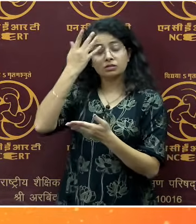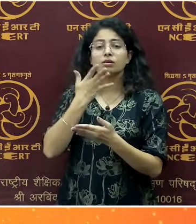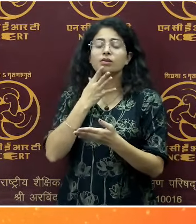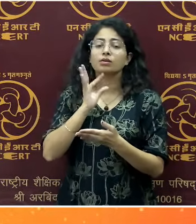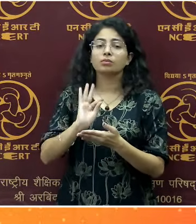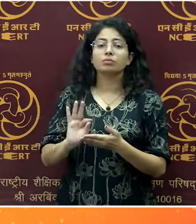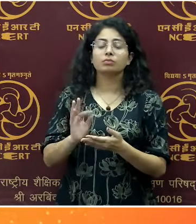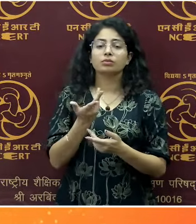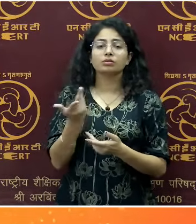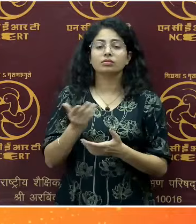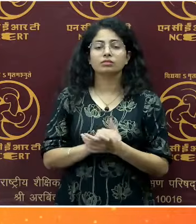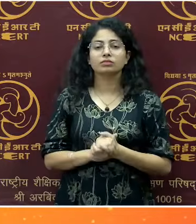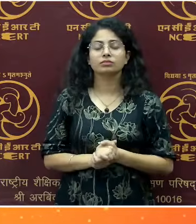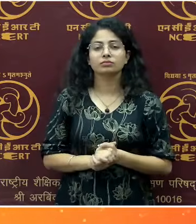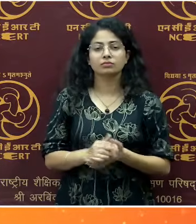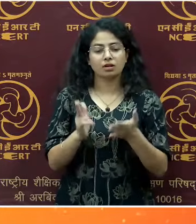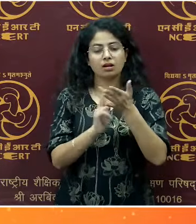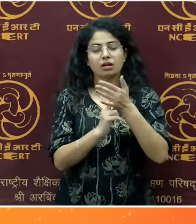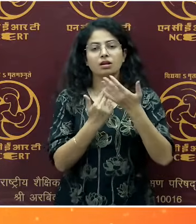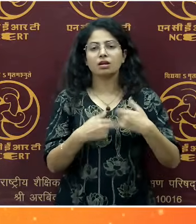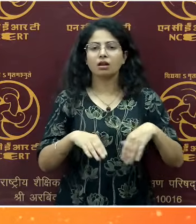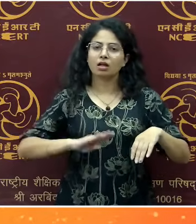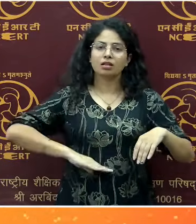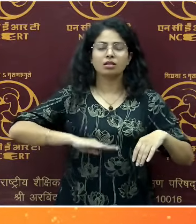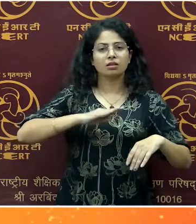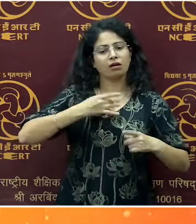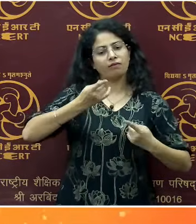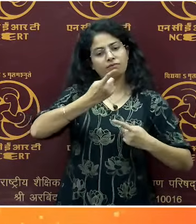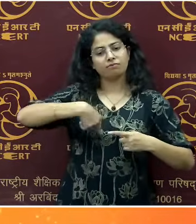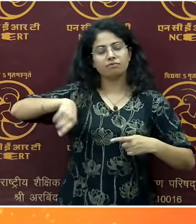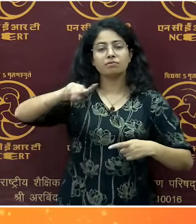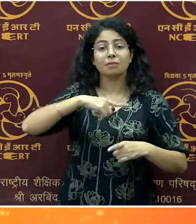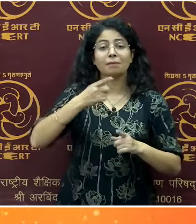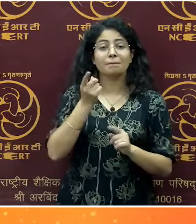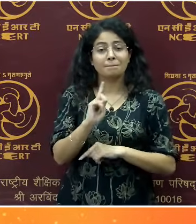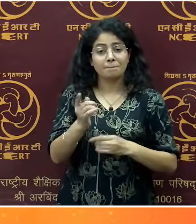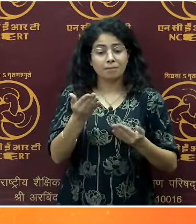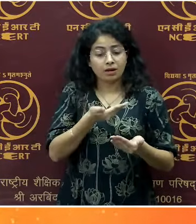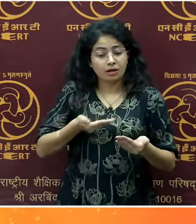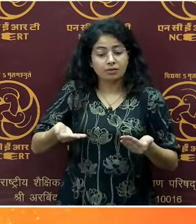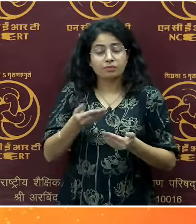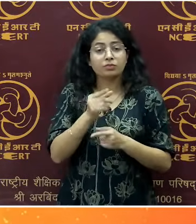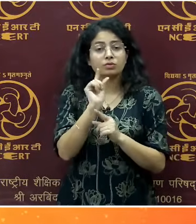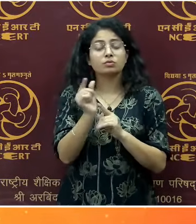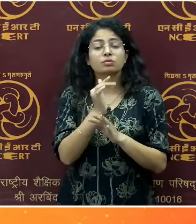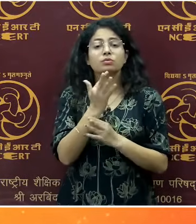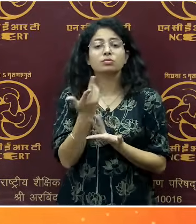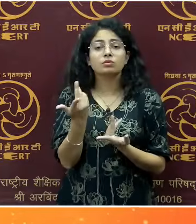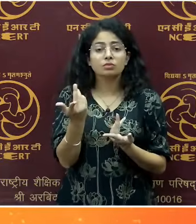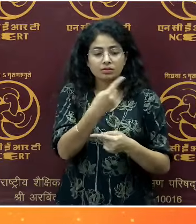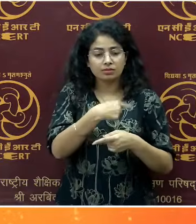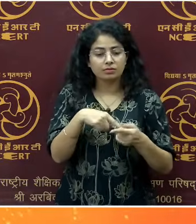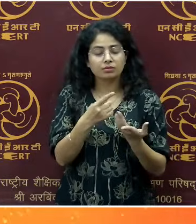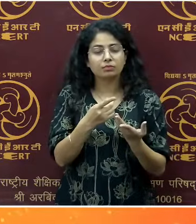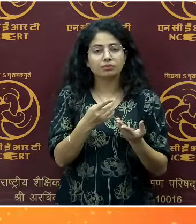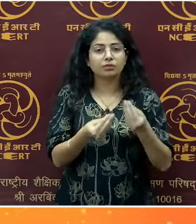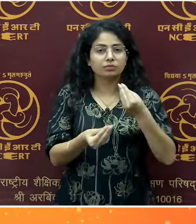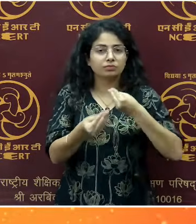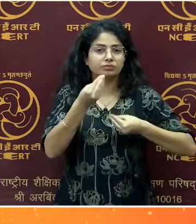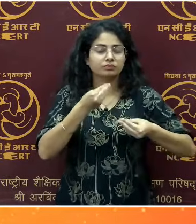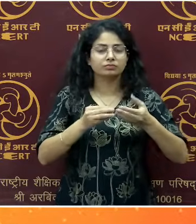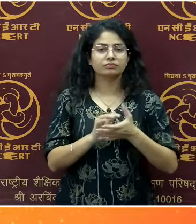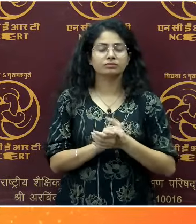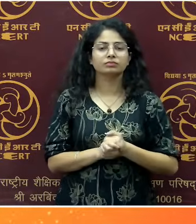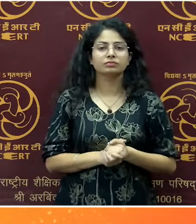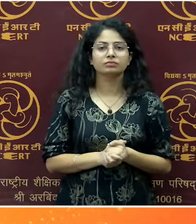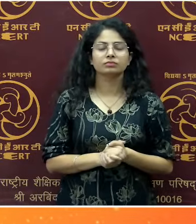important lesson. Nature has enough for everybody, but we need to use its resources wisely. Yeah.